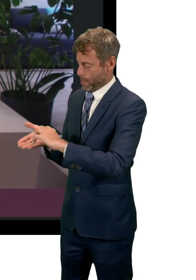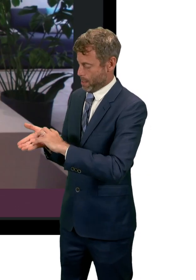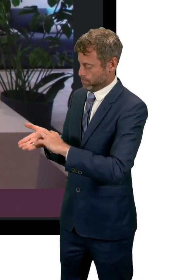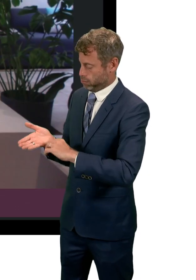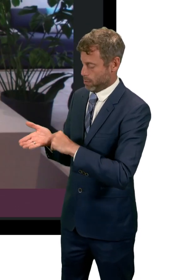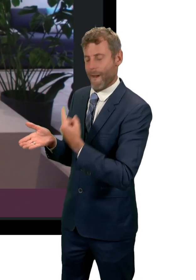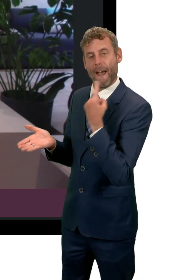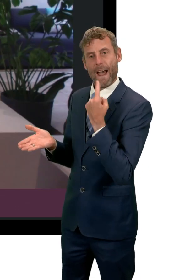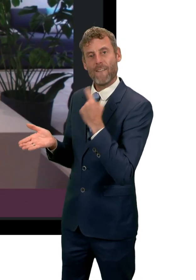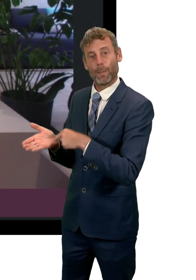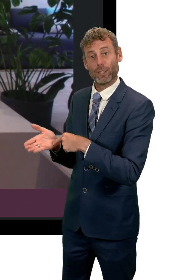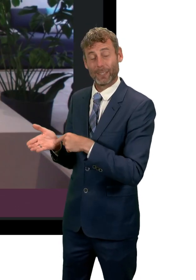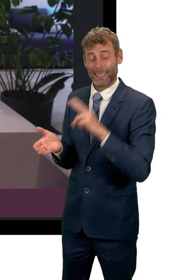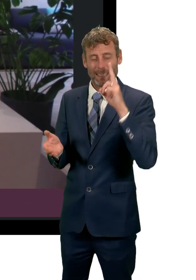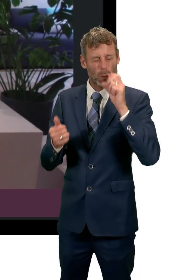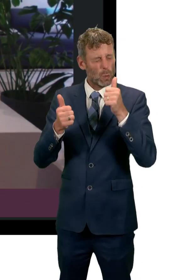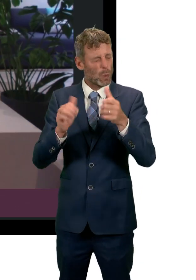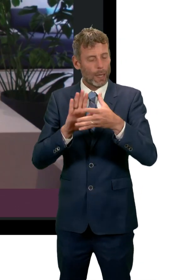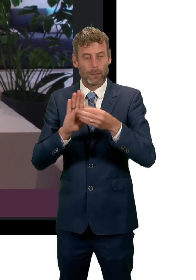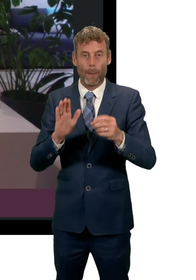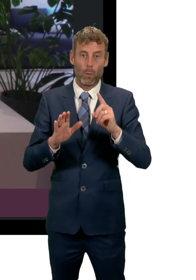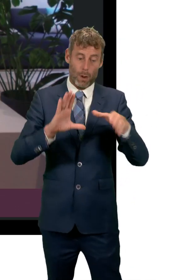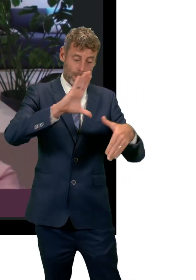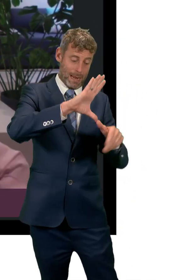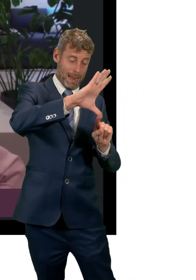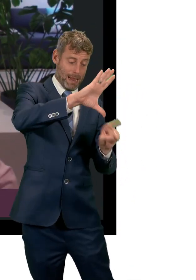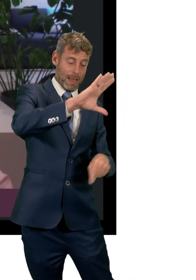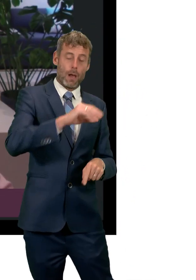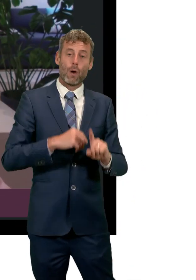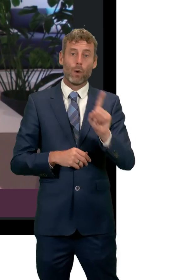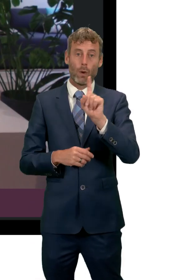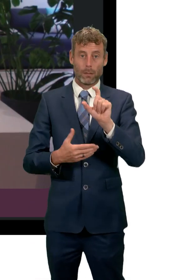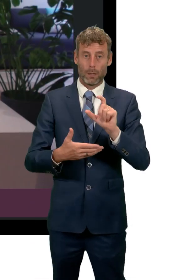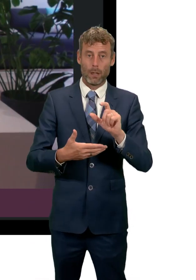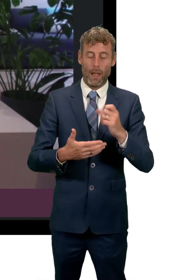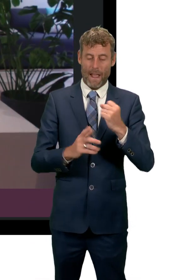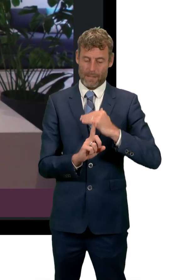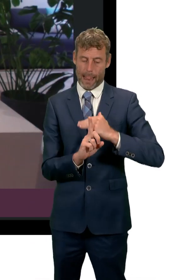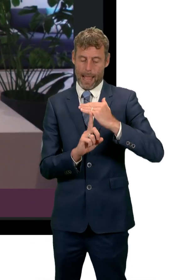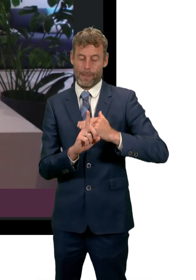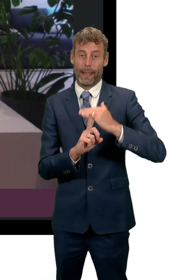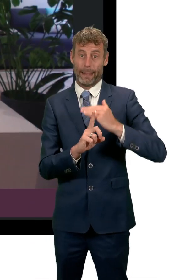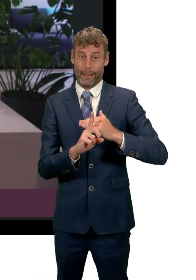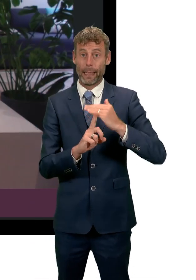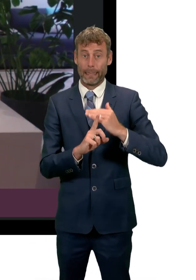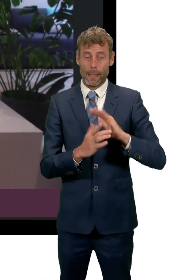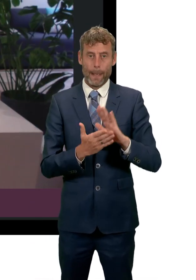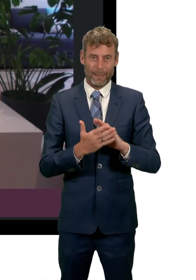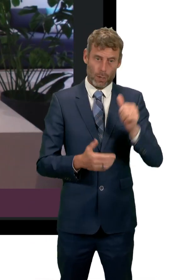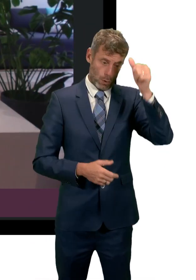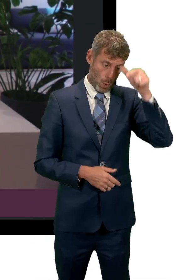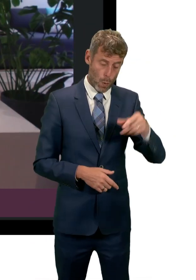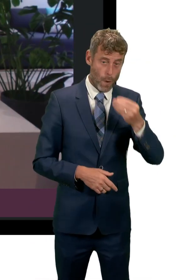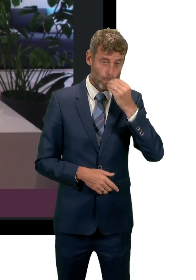some fantastic examples in Latin America of black octagon labeling of high fat, salt, sugar, high energy